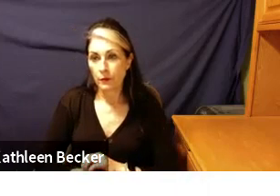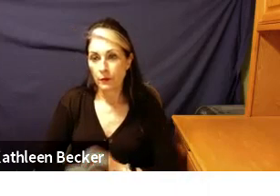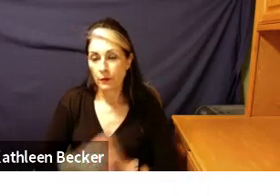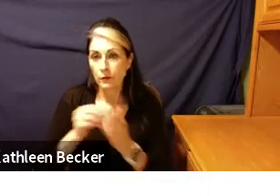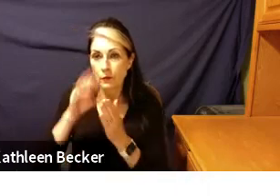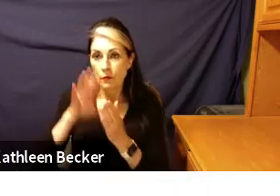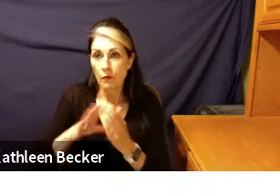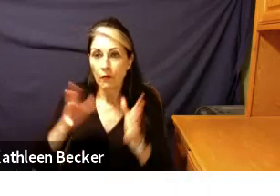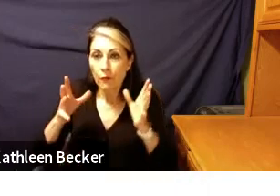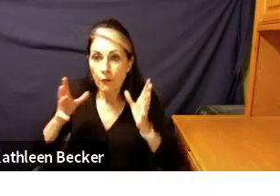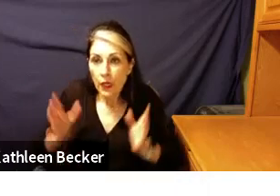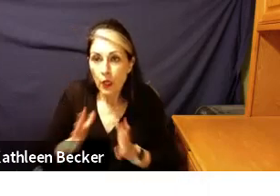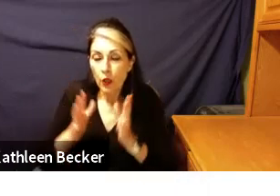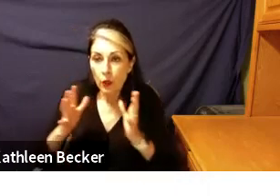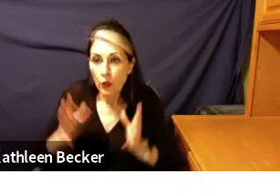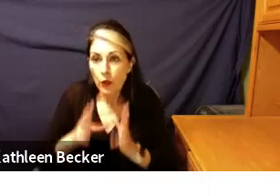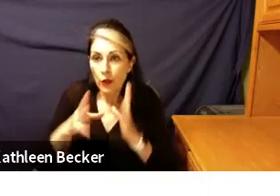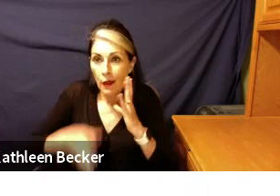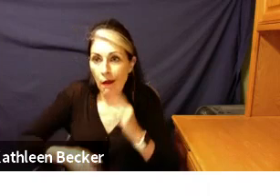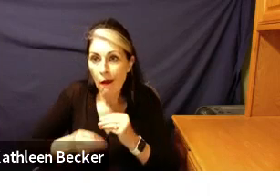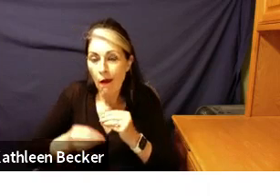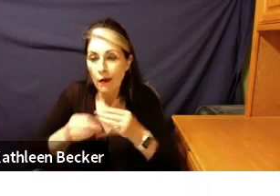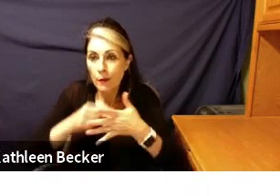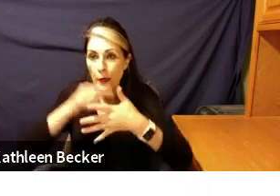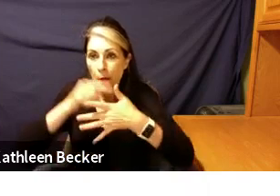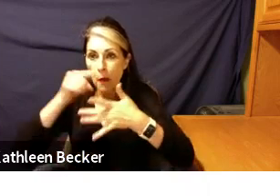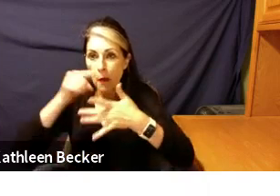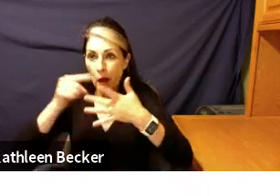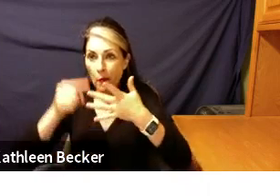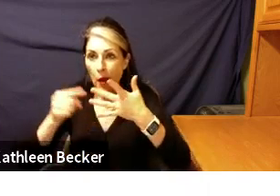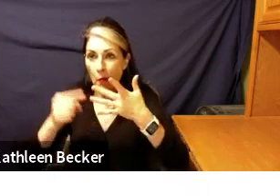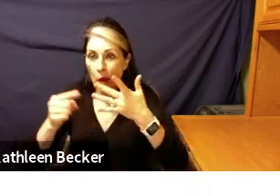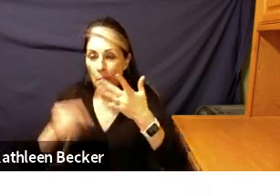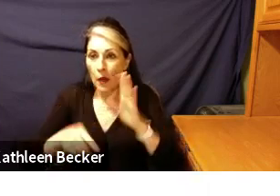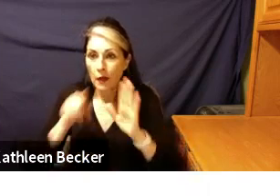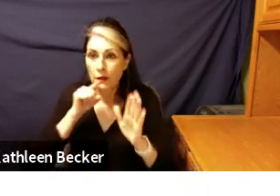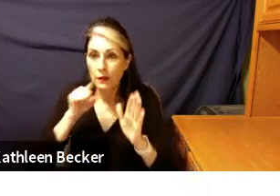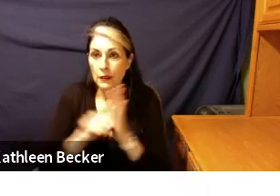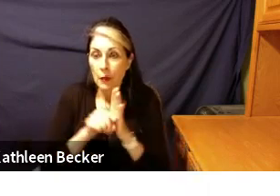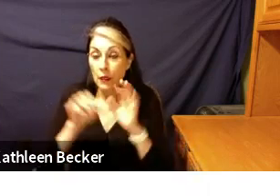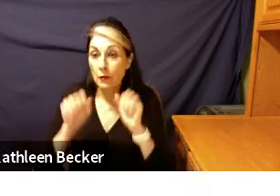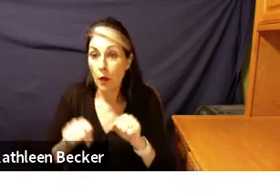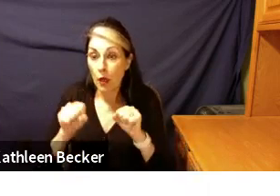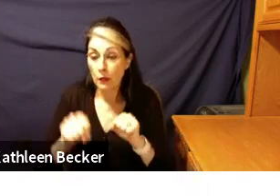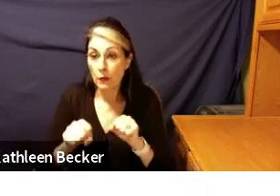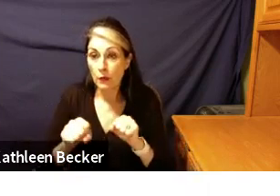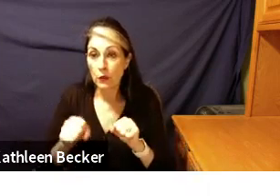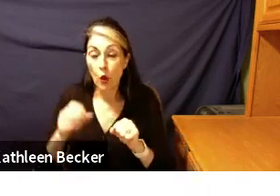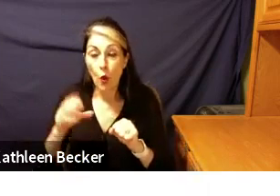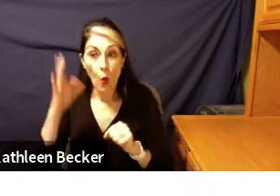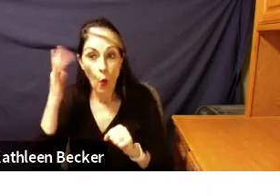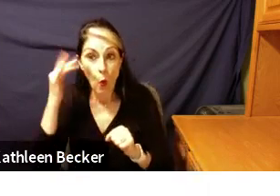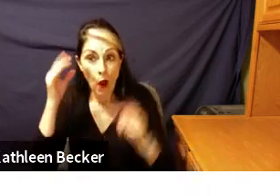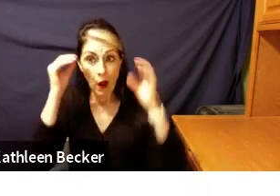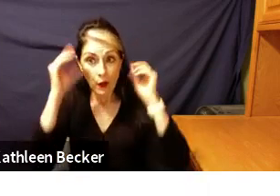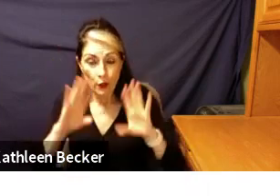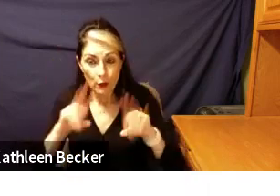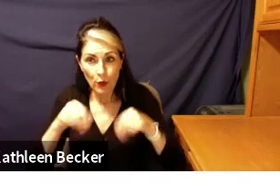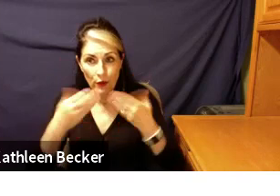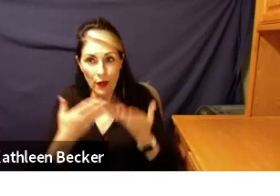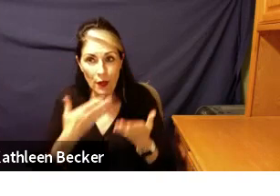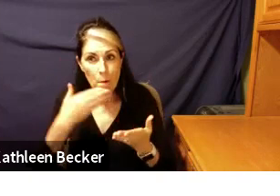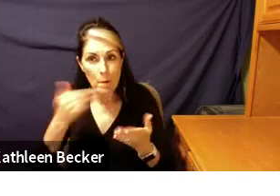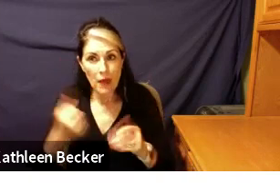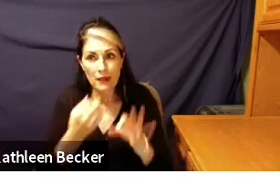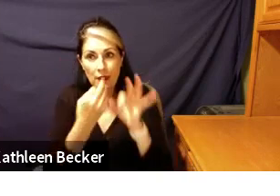Students are encouraged to add as many details about the assignment as possible so that the tutors can provide the best